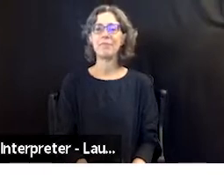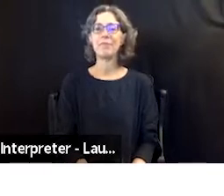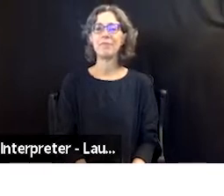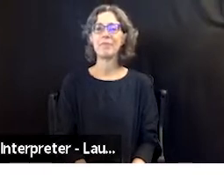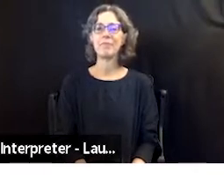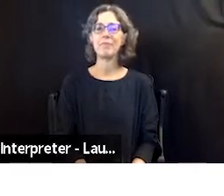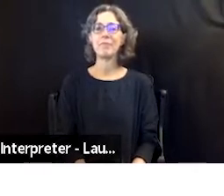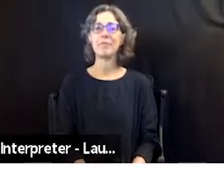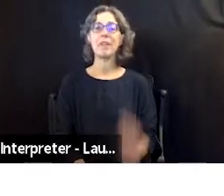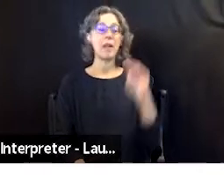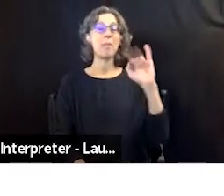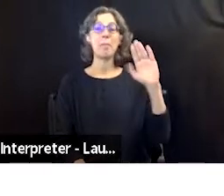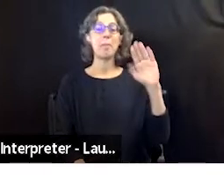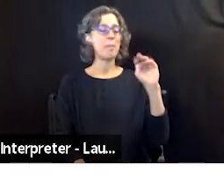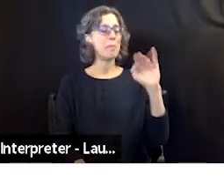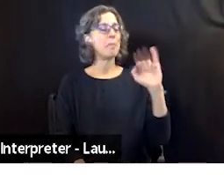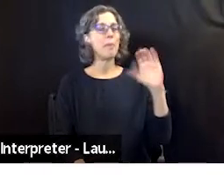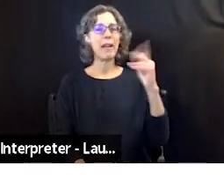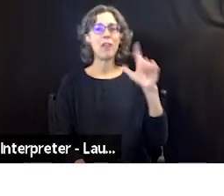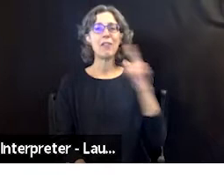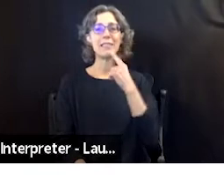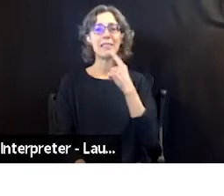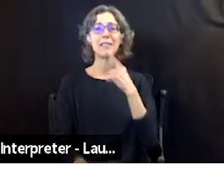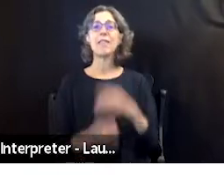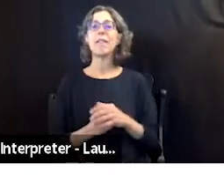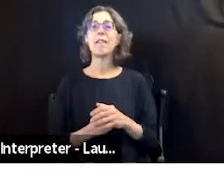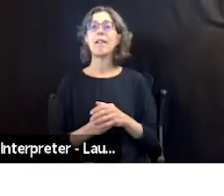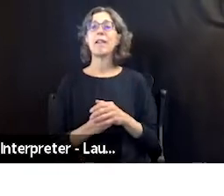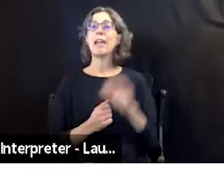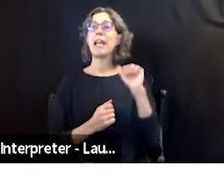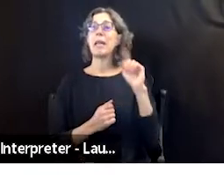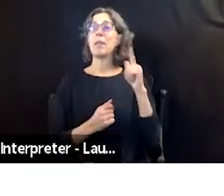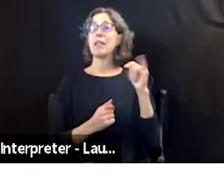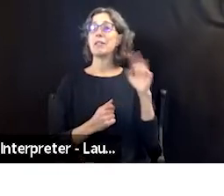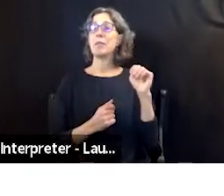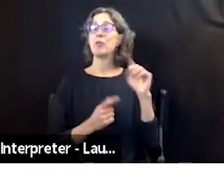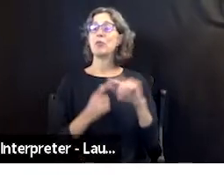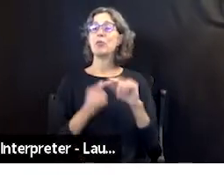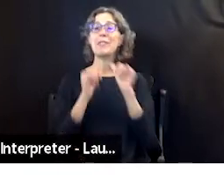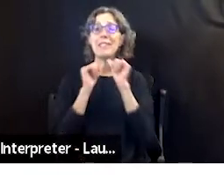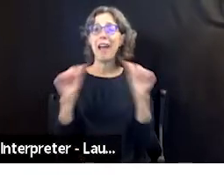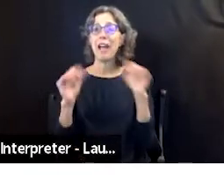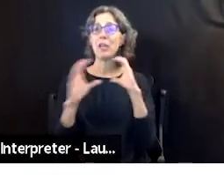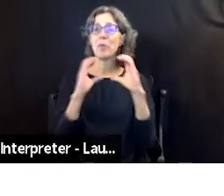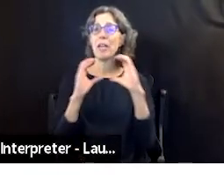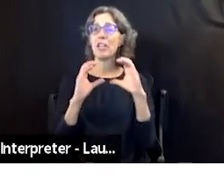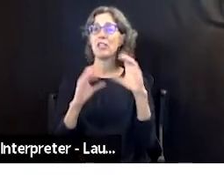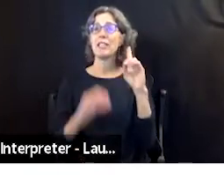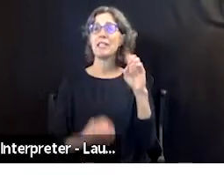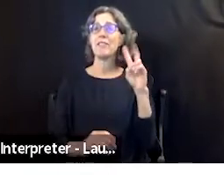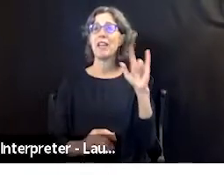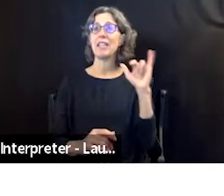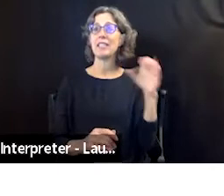Mm-hmm. Michael makes a good point about ableism by denying people communication devices and support if